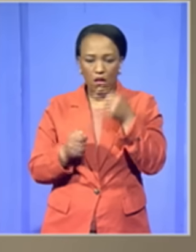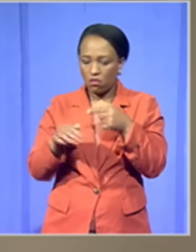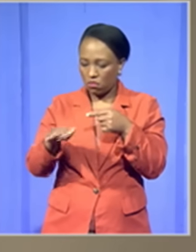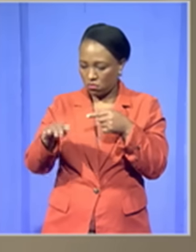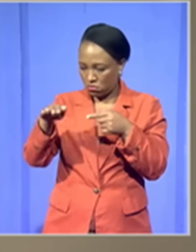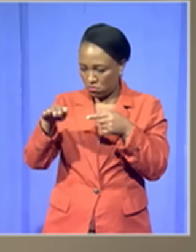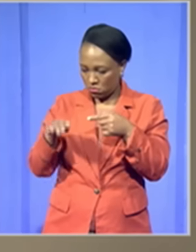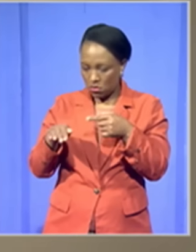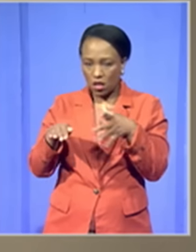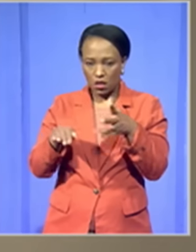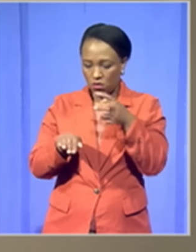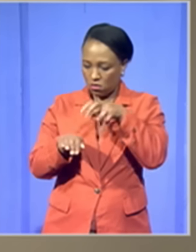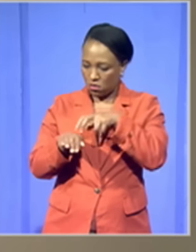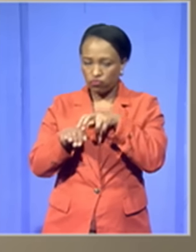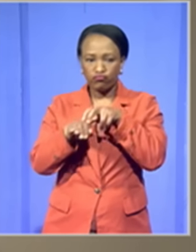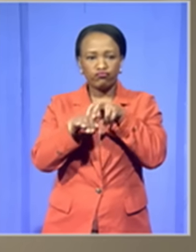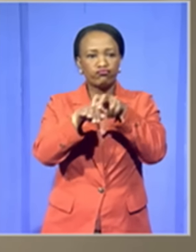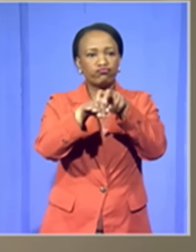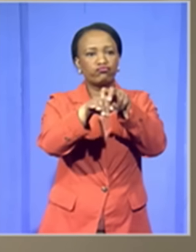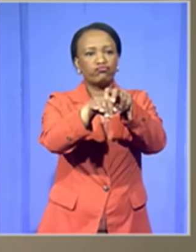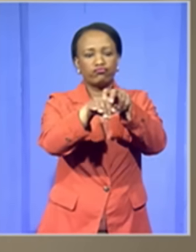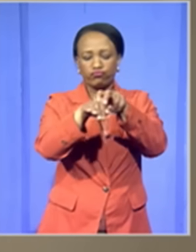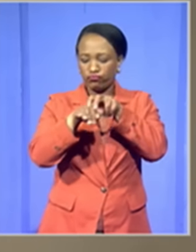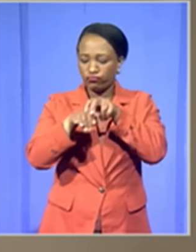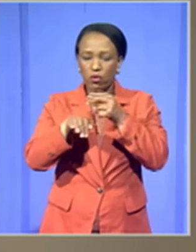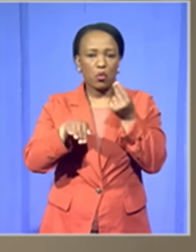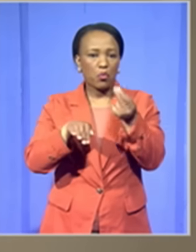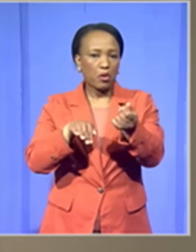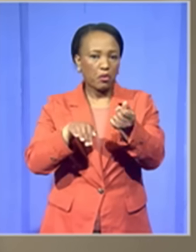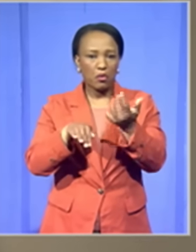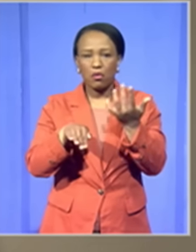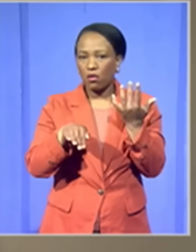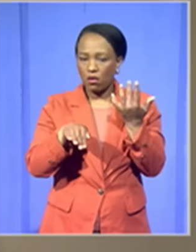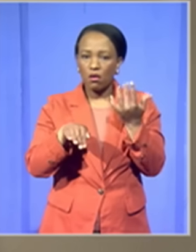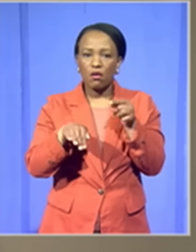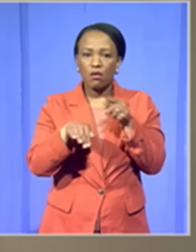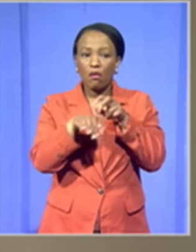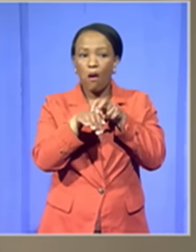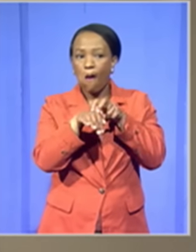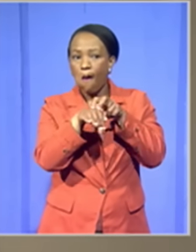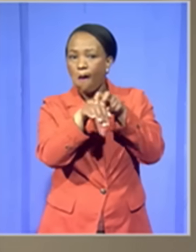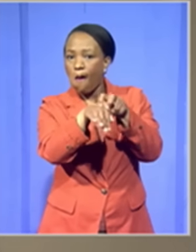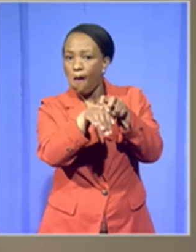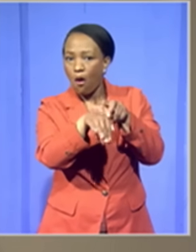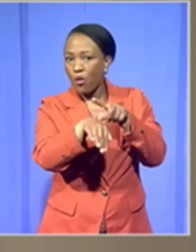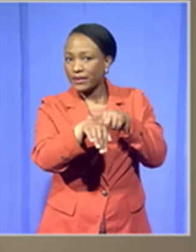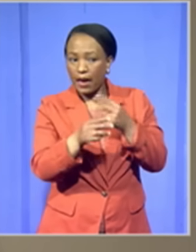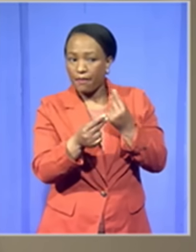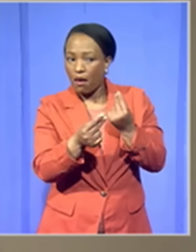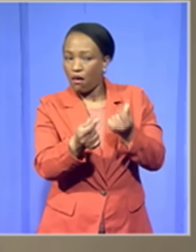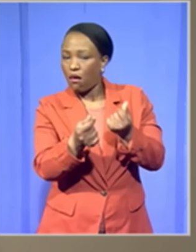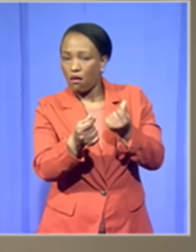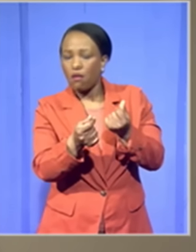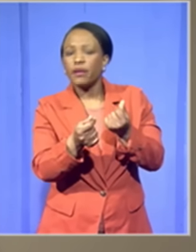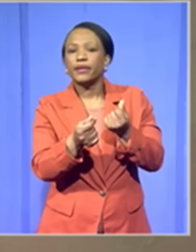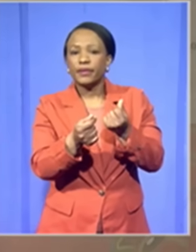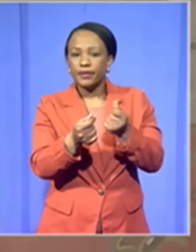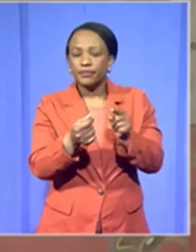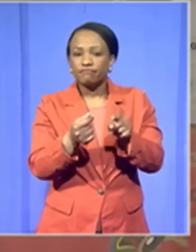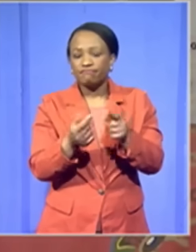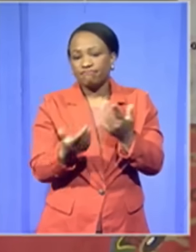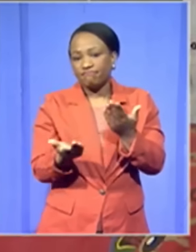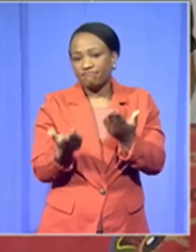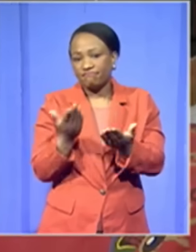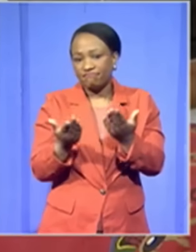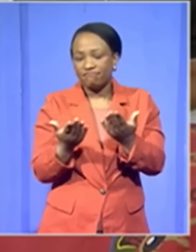iše fa o nyakang go ya ka pele kore gantši e tla ba taba ya go lebelela gore o nyaka go fitlha lefelo le le itšeng ka nako ya ka pejana gape le gore motlho